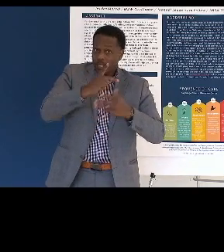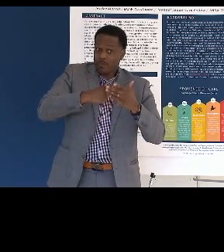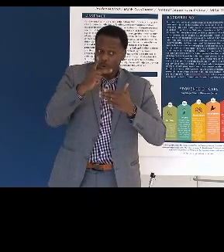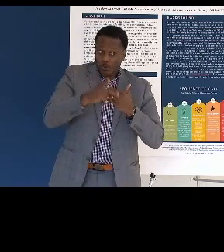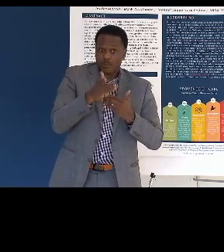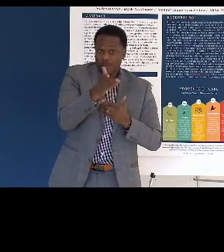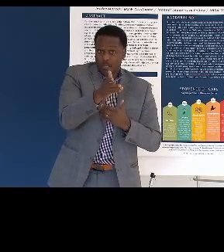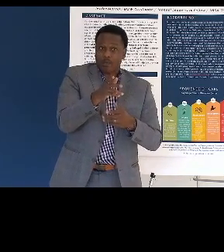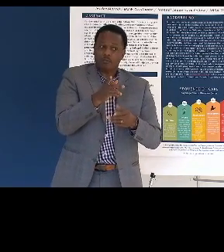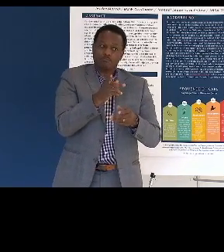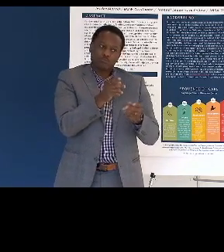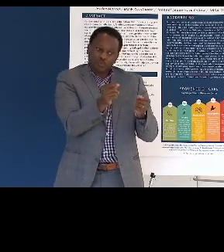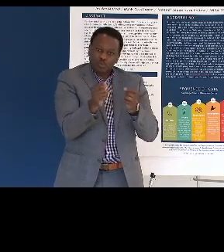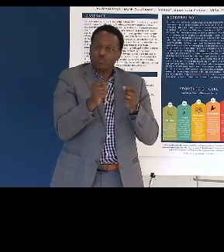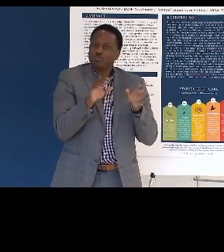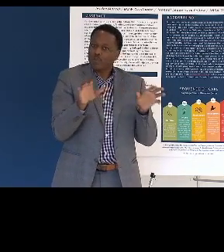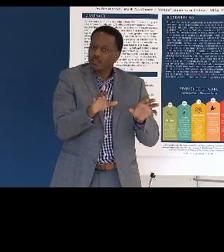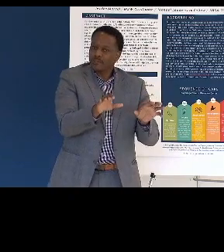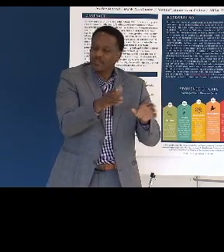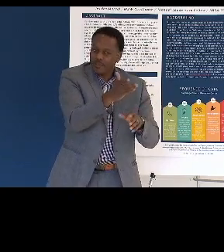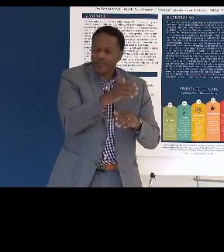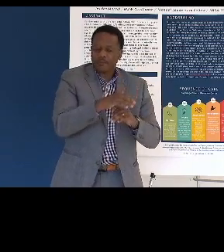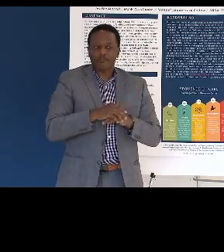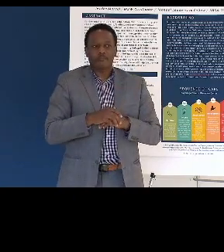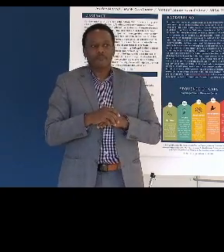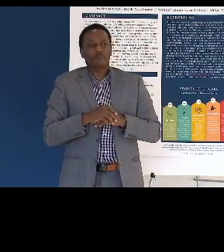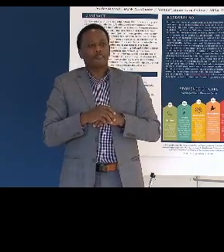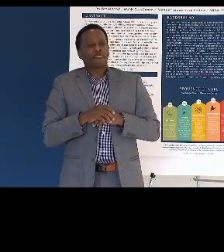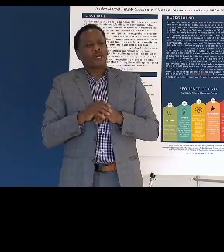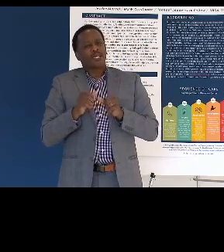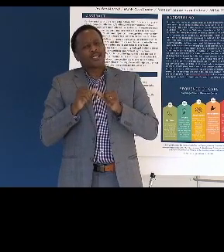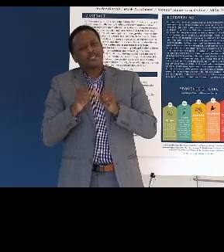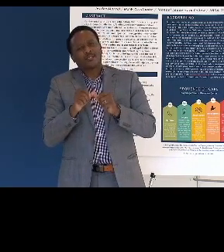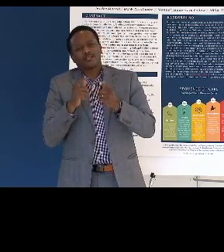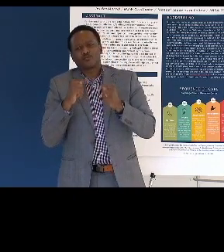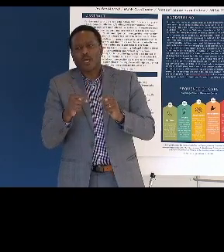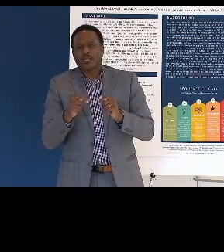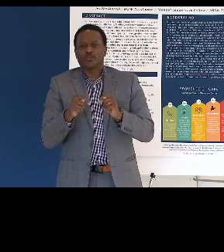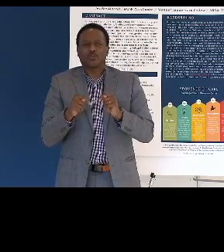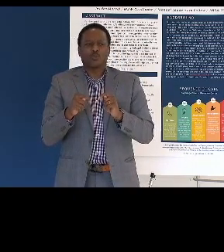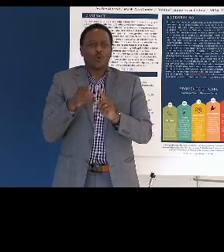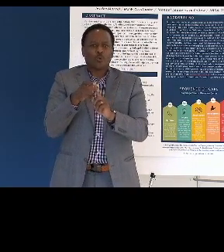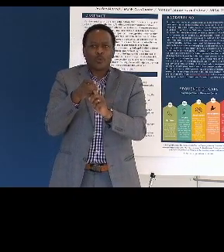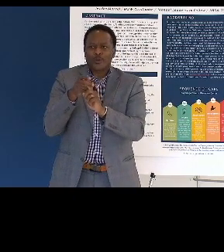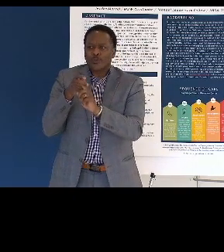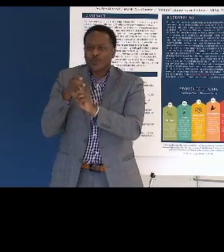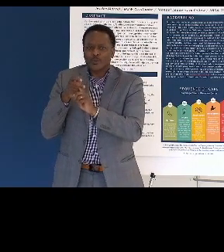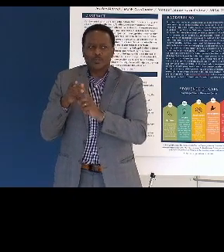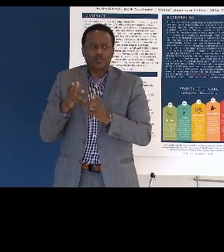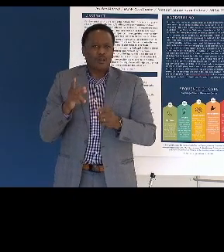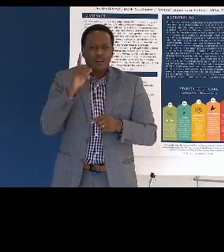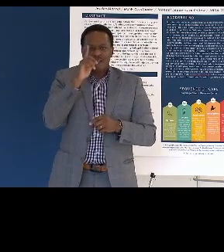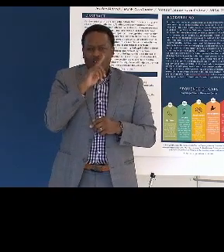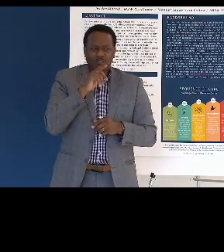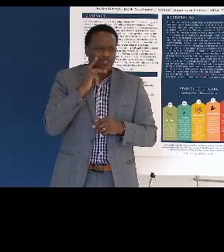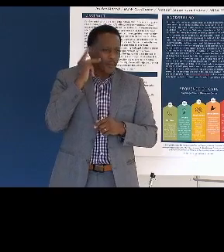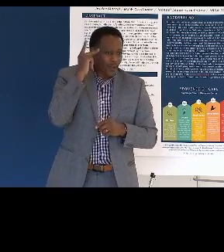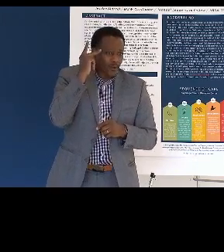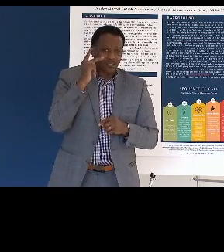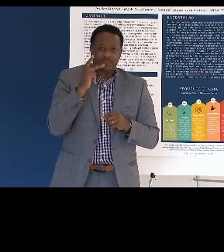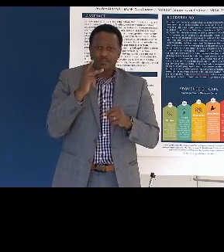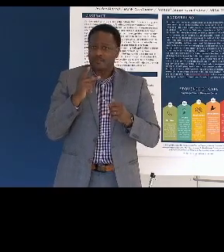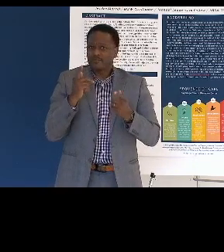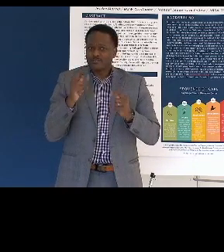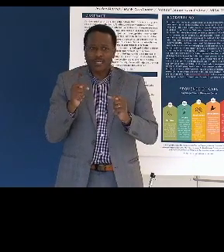there. Continuous recruitment efforts for foster parents, adoptive parents. I also think